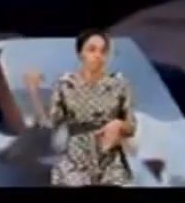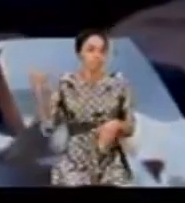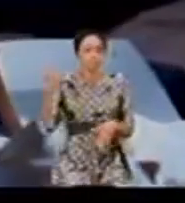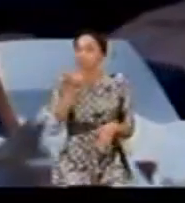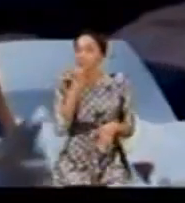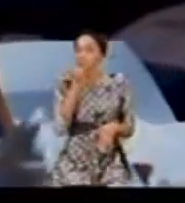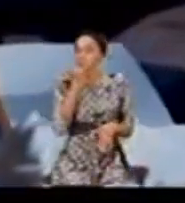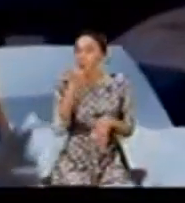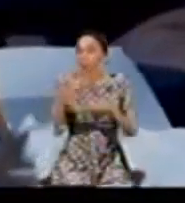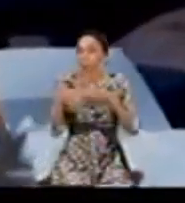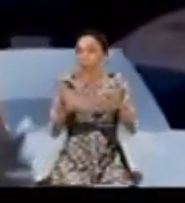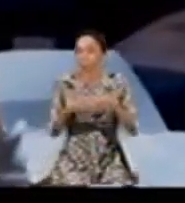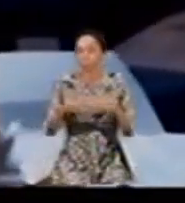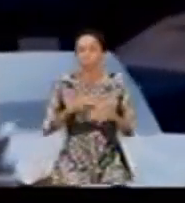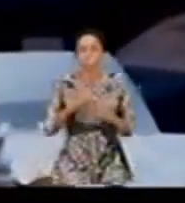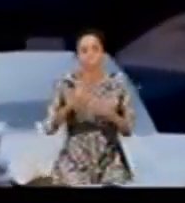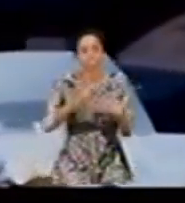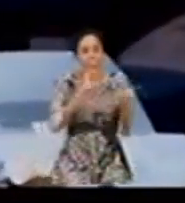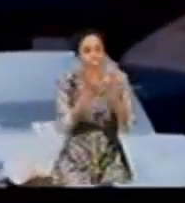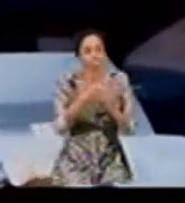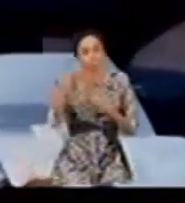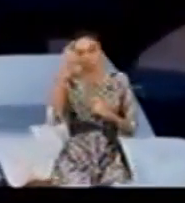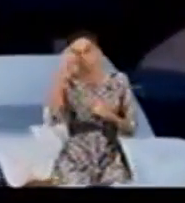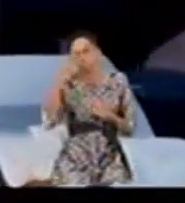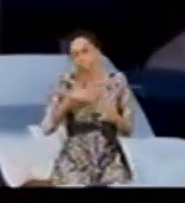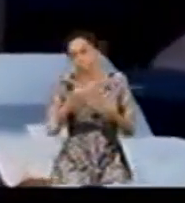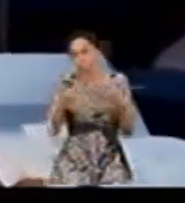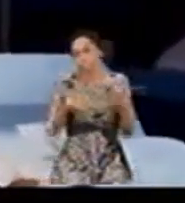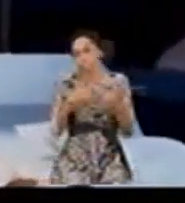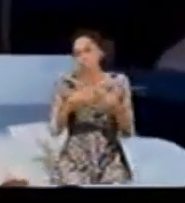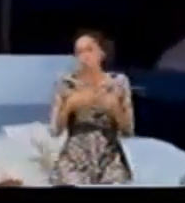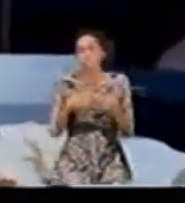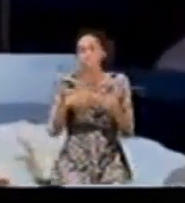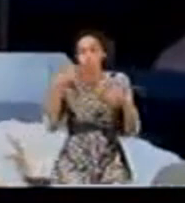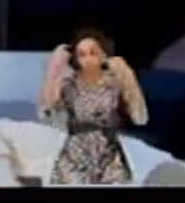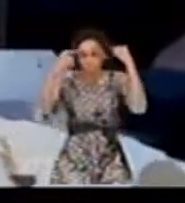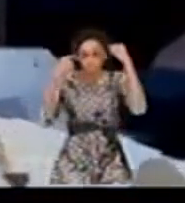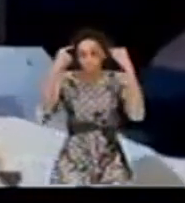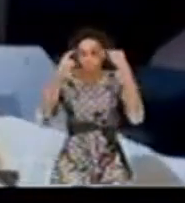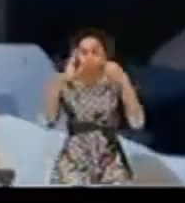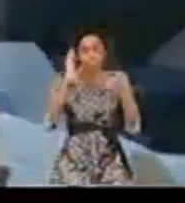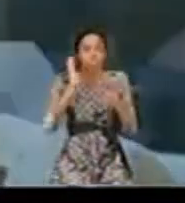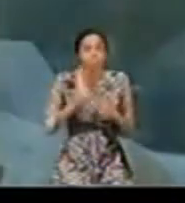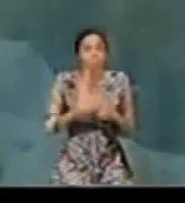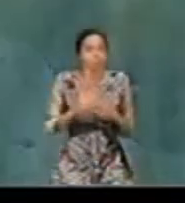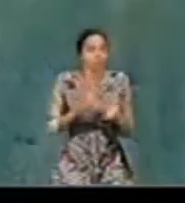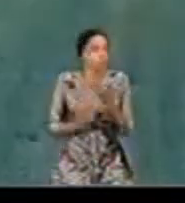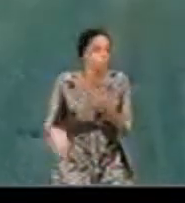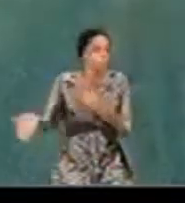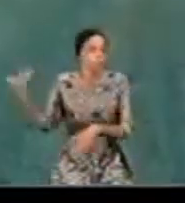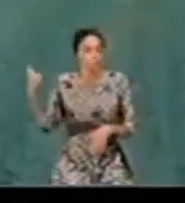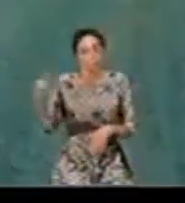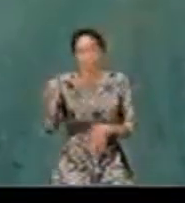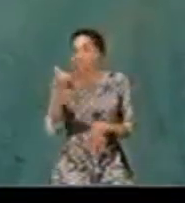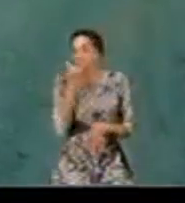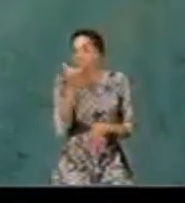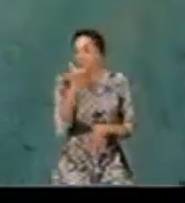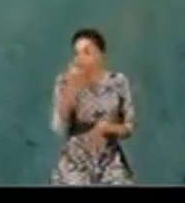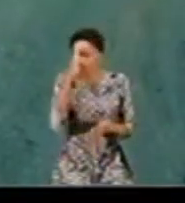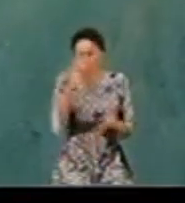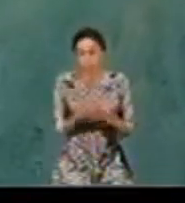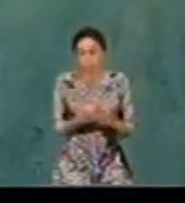Change of mind concerning your past, wrong belief. It's a change of direction from the